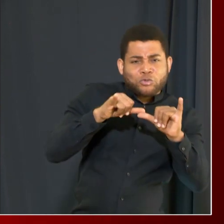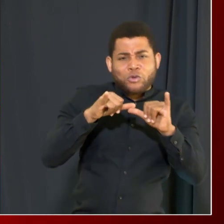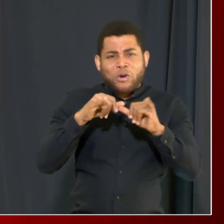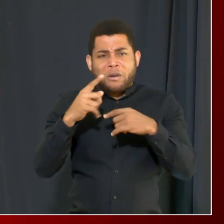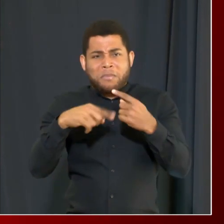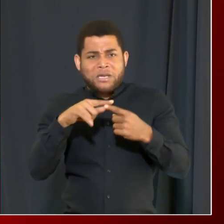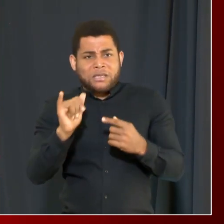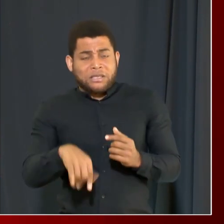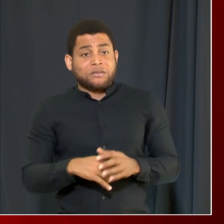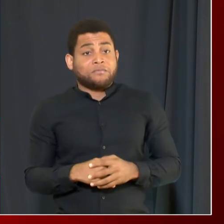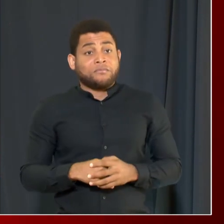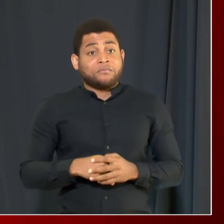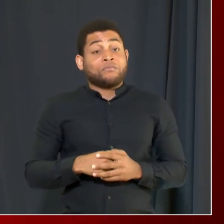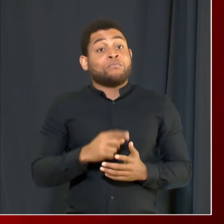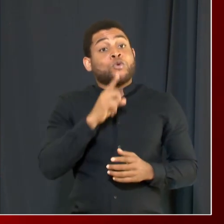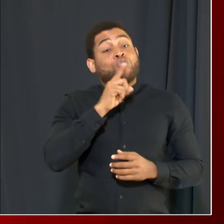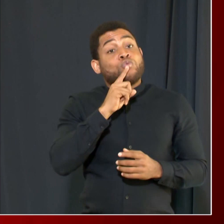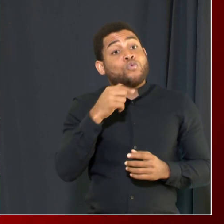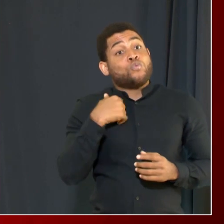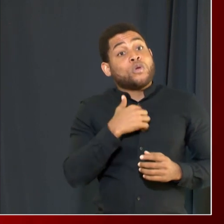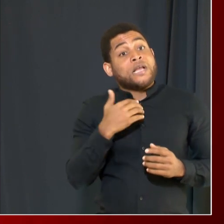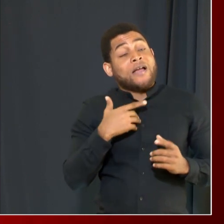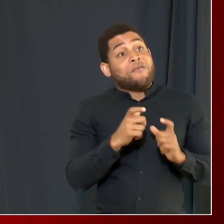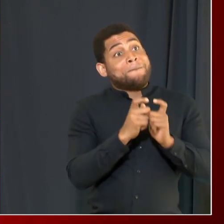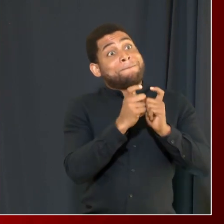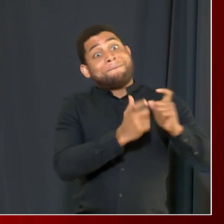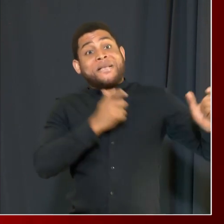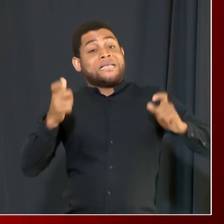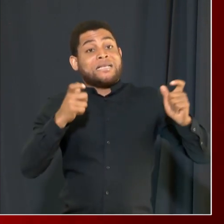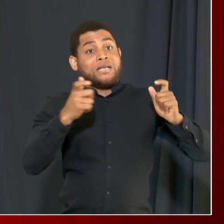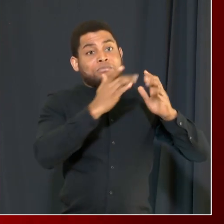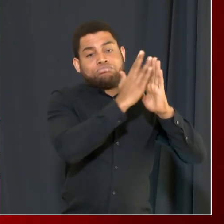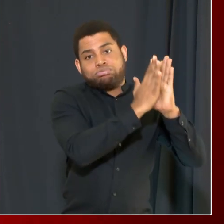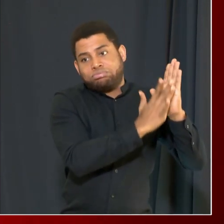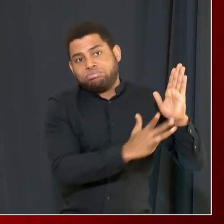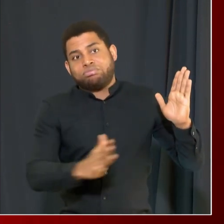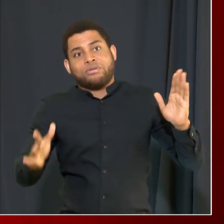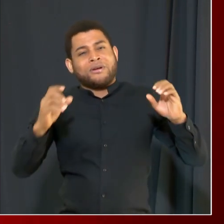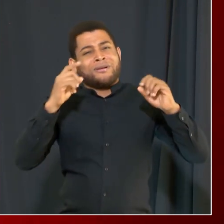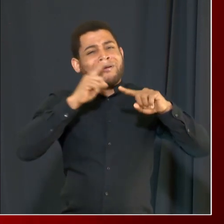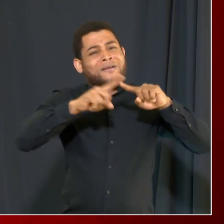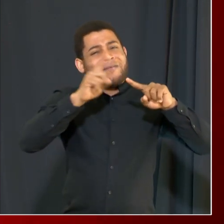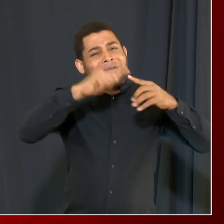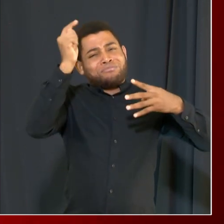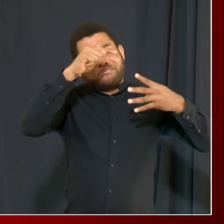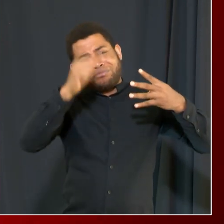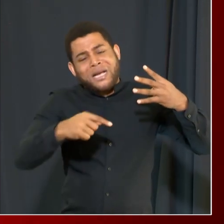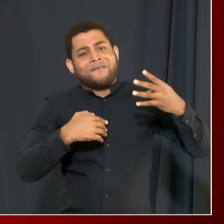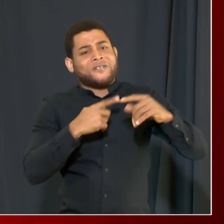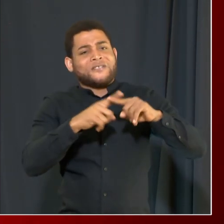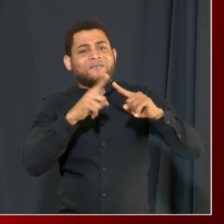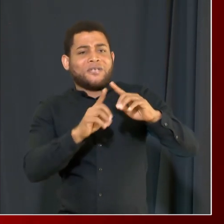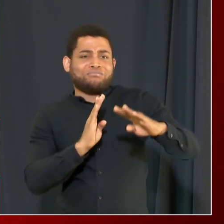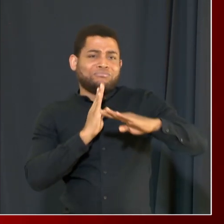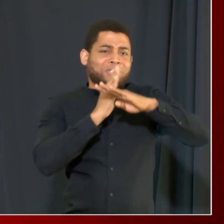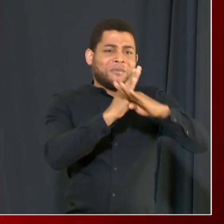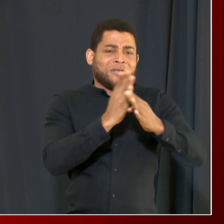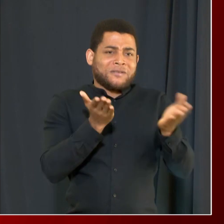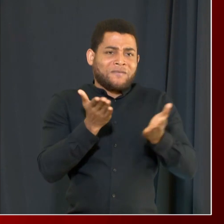have a wide array and really continuum of violence prevention and intervention services, and those are defined in lots of different ways,